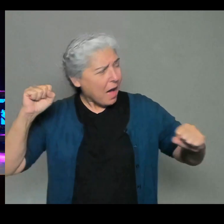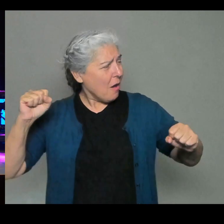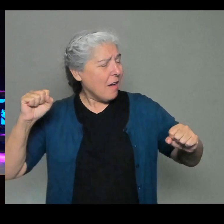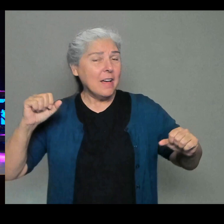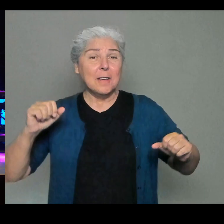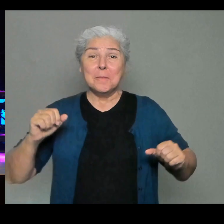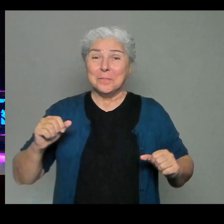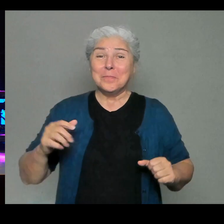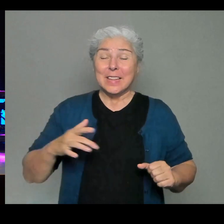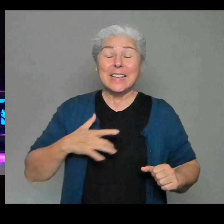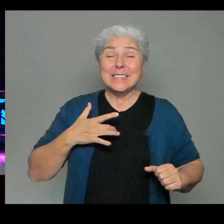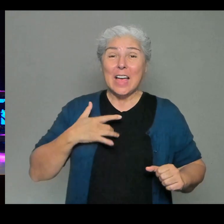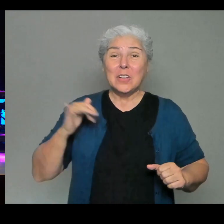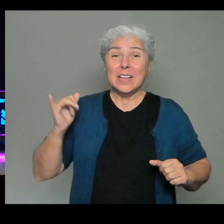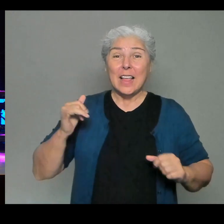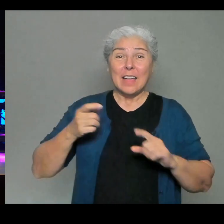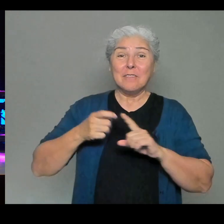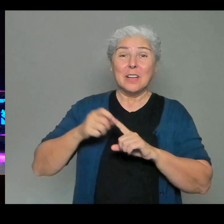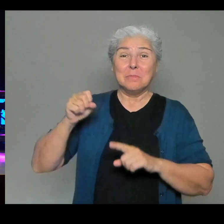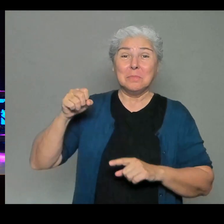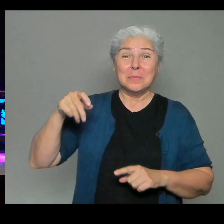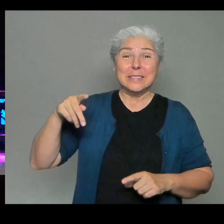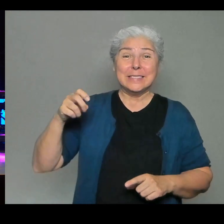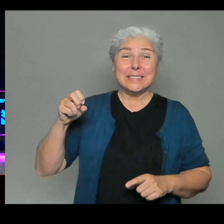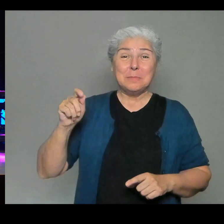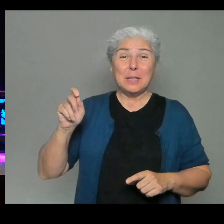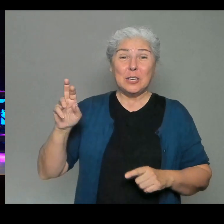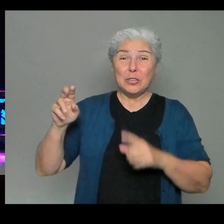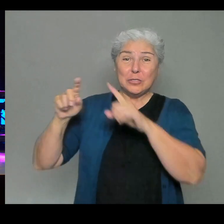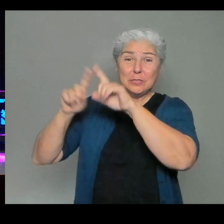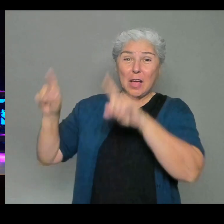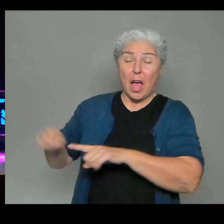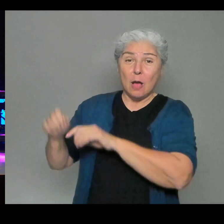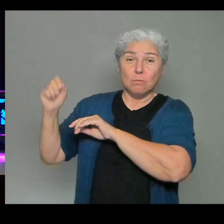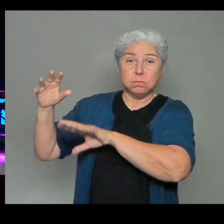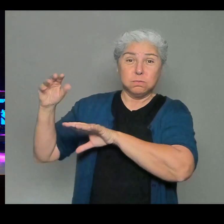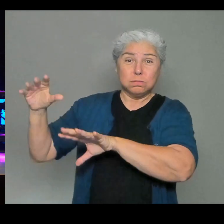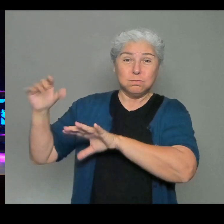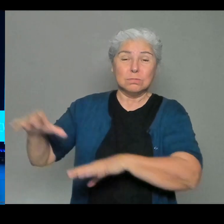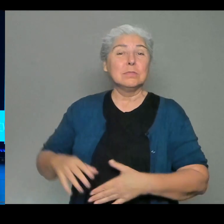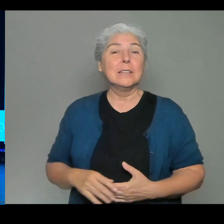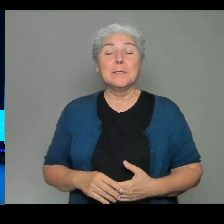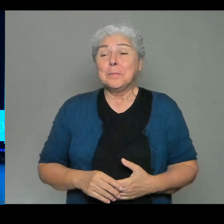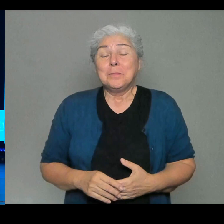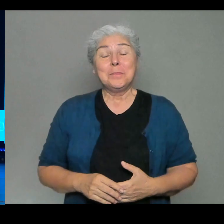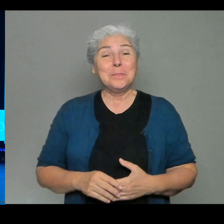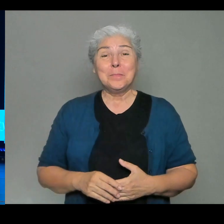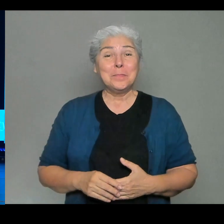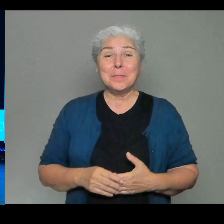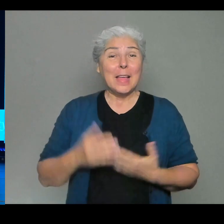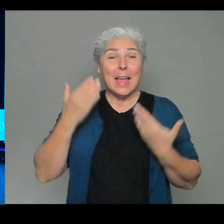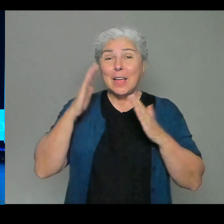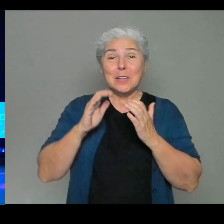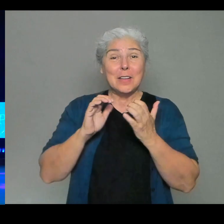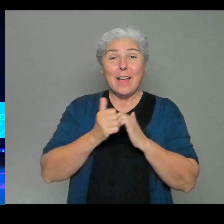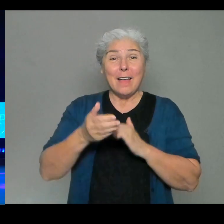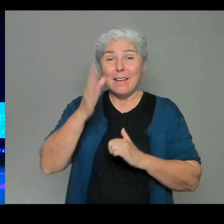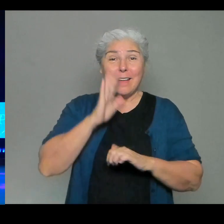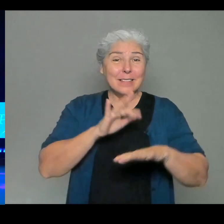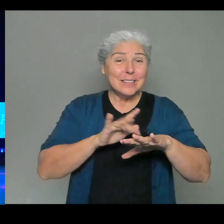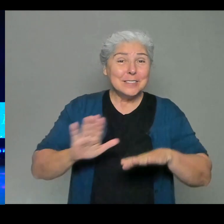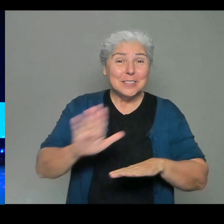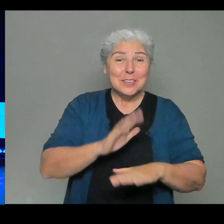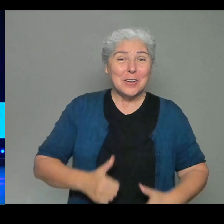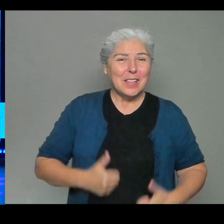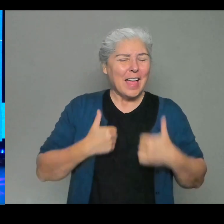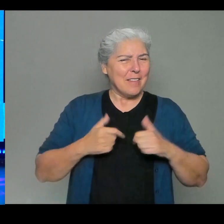the audience? And it sounded like it was coming in from the speakers. Well, it sounded that loud. So I don't know what God's doing in your life, but I sense it. I